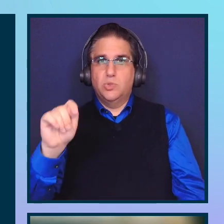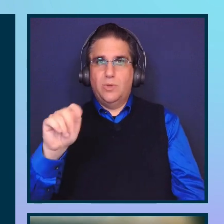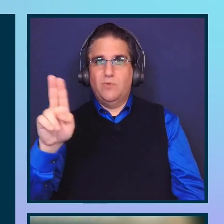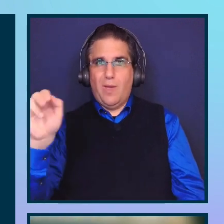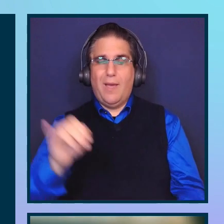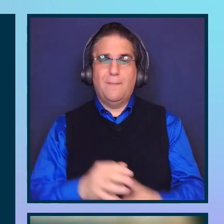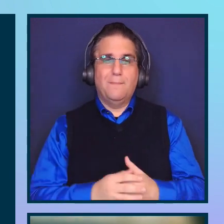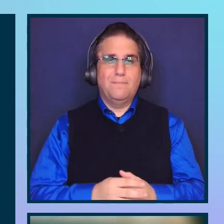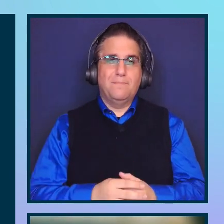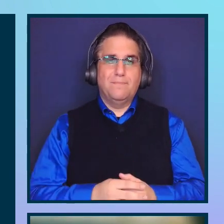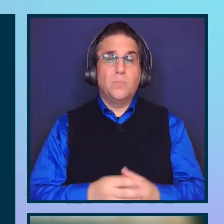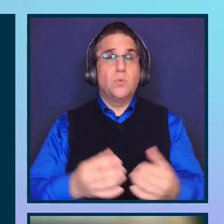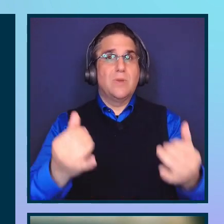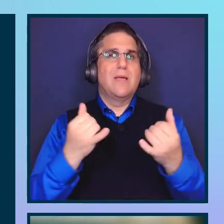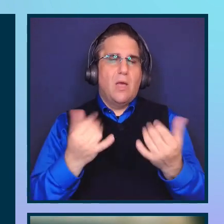Swiftui and accessibility.